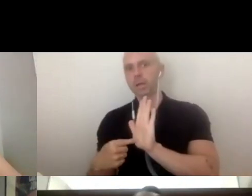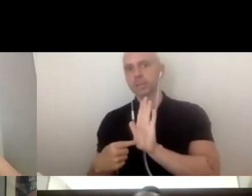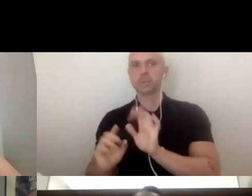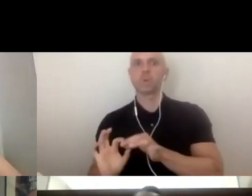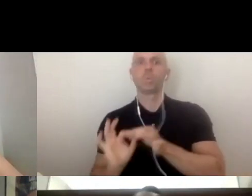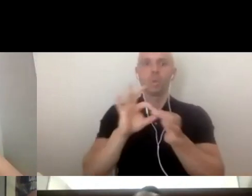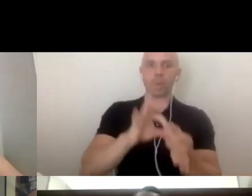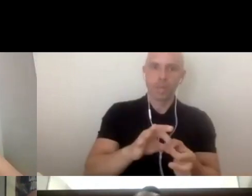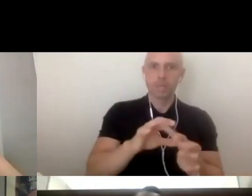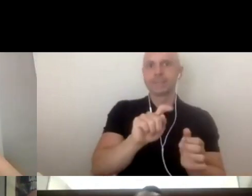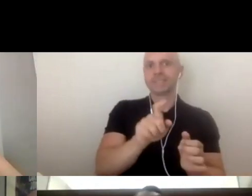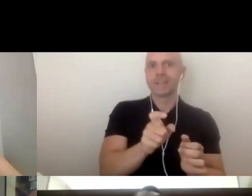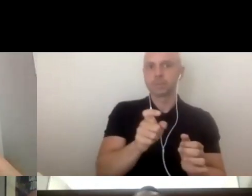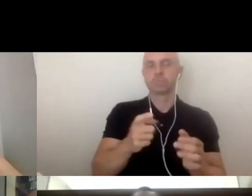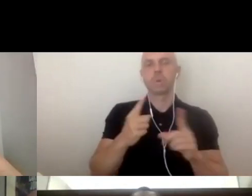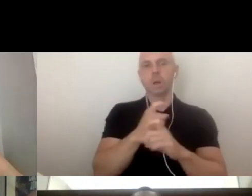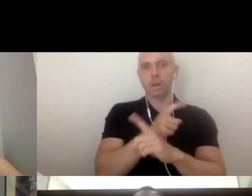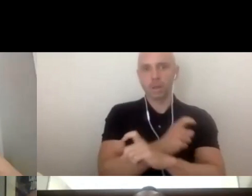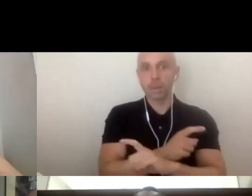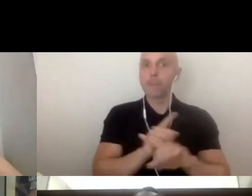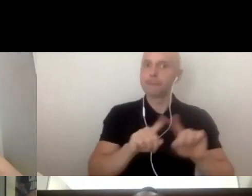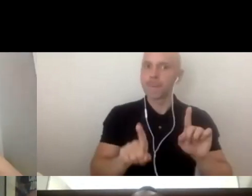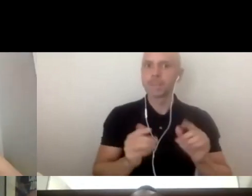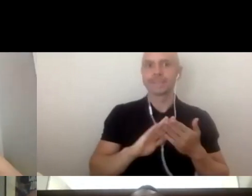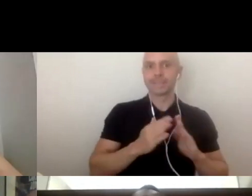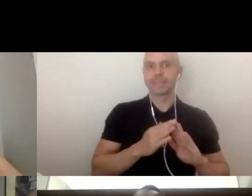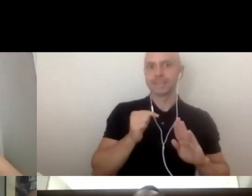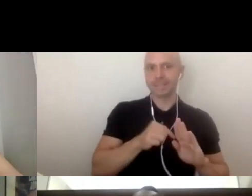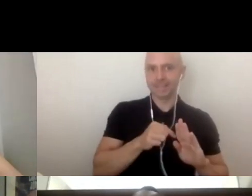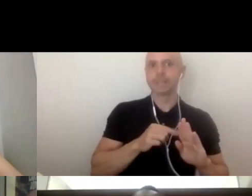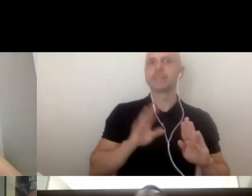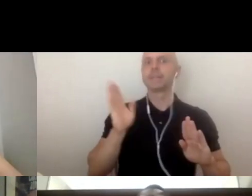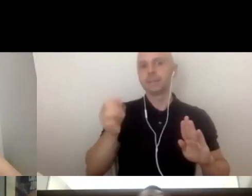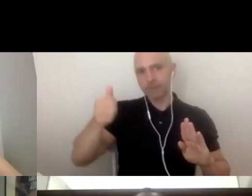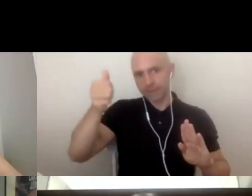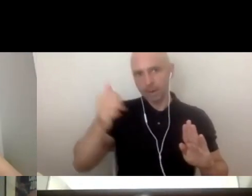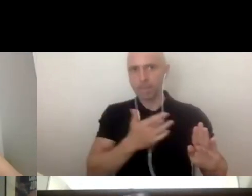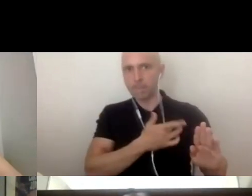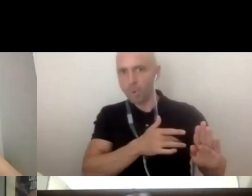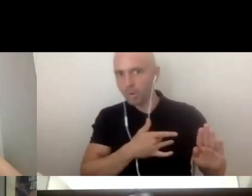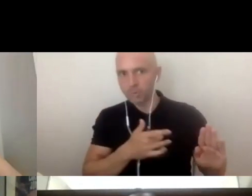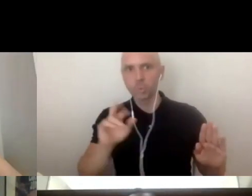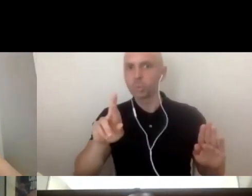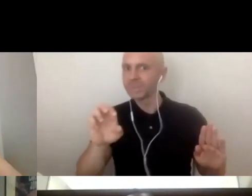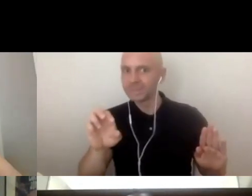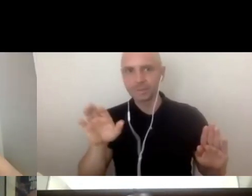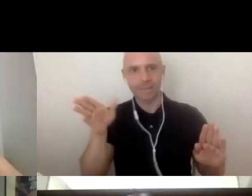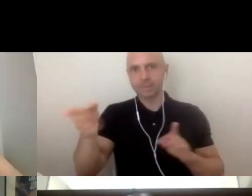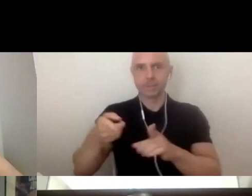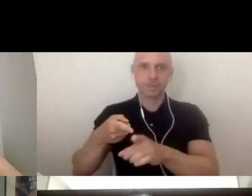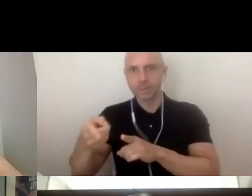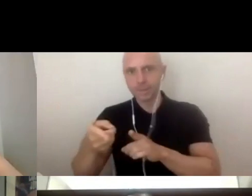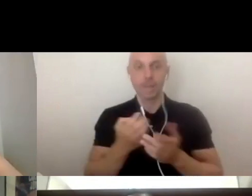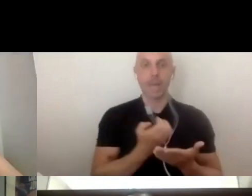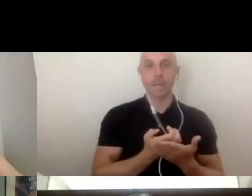been a huge amount of collaboration between city divisions, revenue services, real estate services, economic development, culture, as well